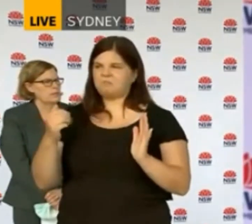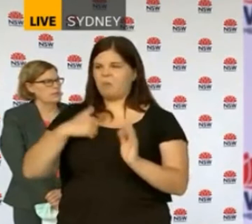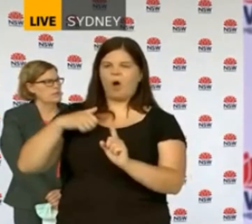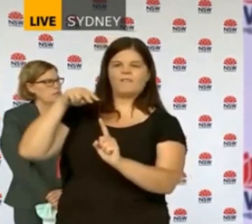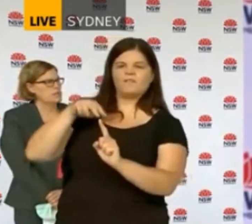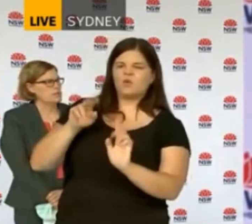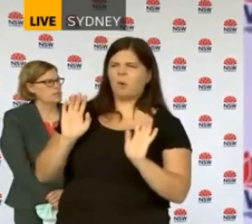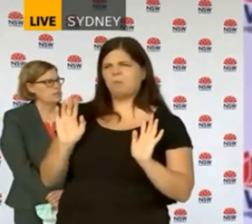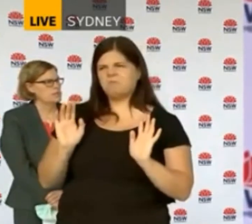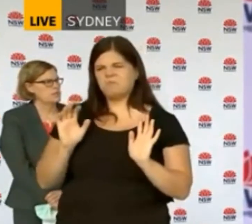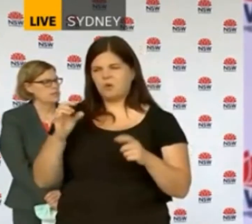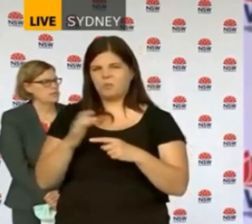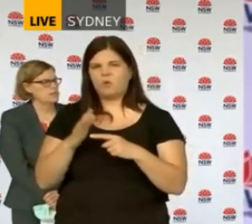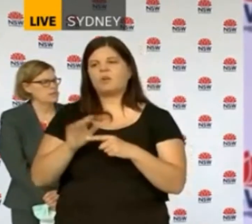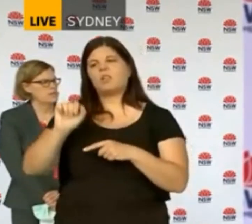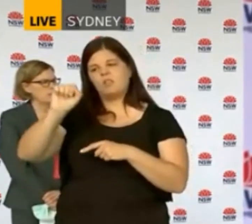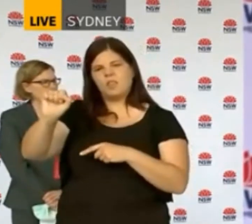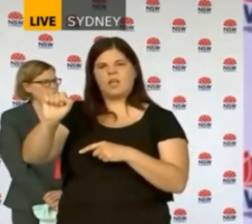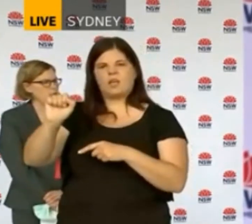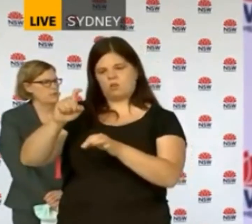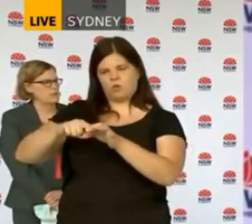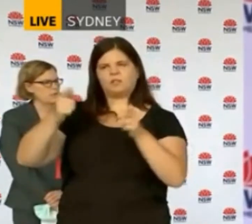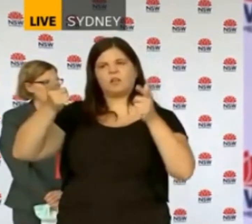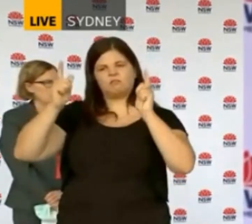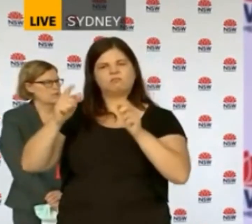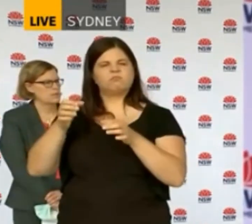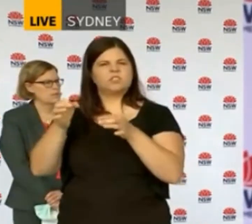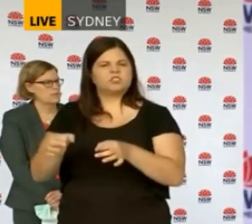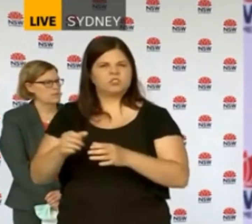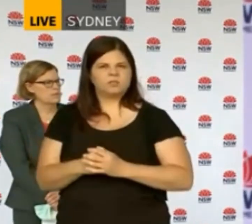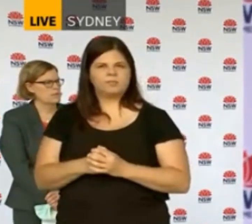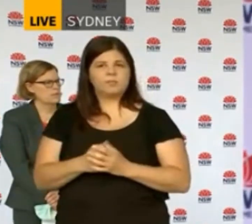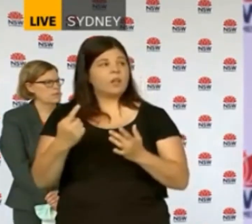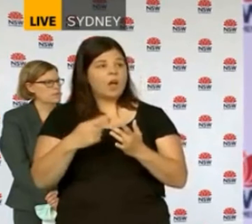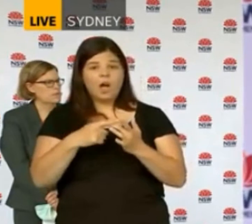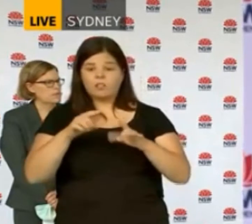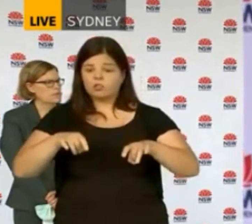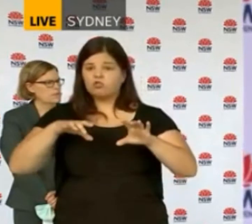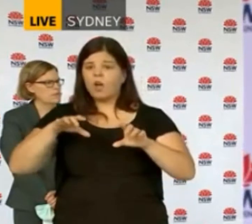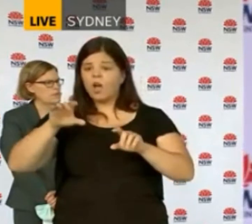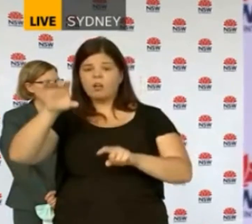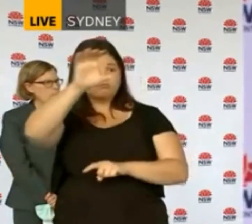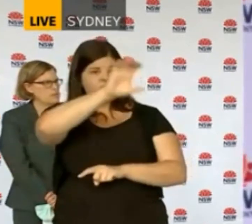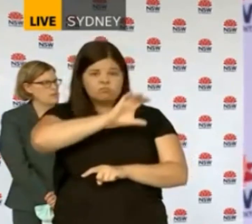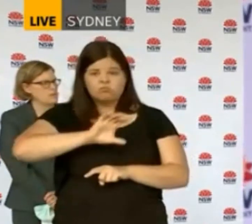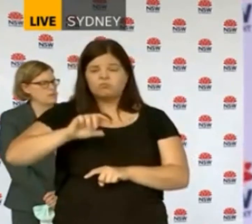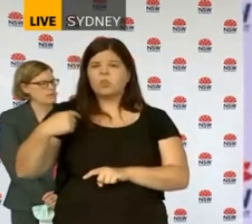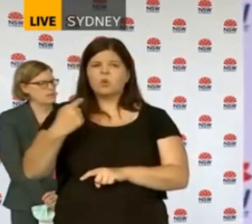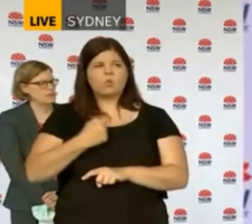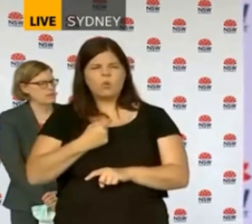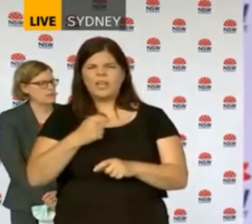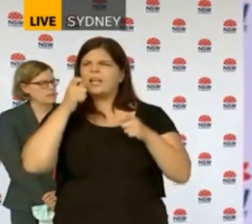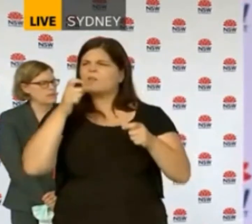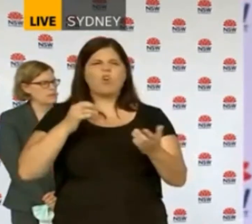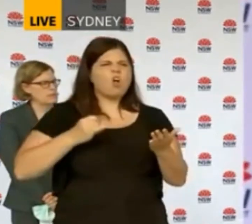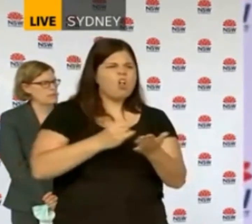views on anything in particular. I think that we work with what other states and territories do. We've been very careful here in New South Wales not to